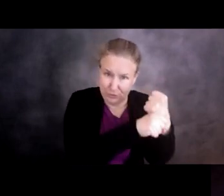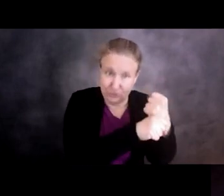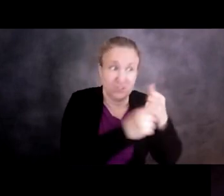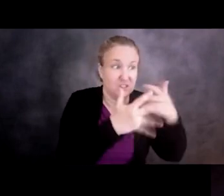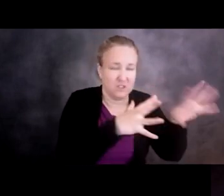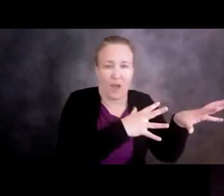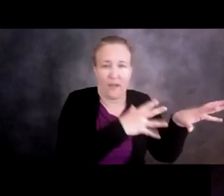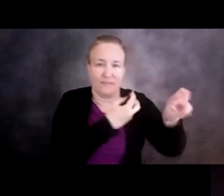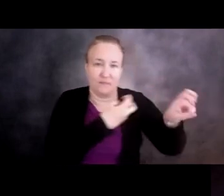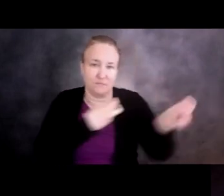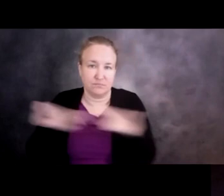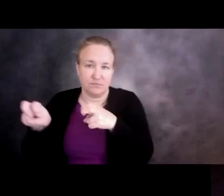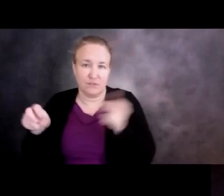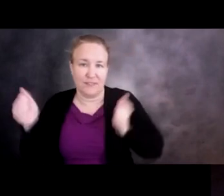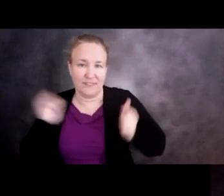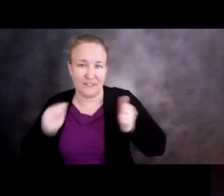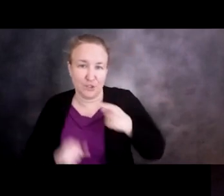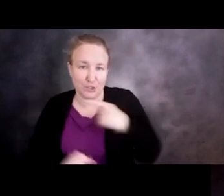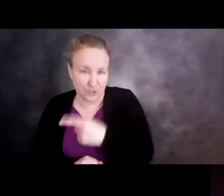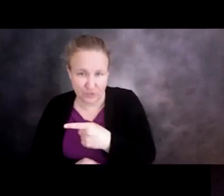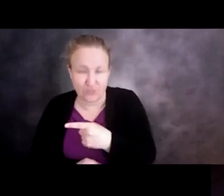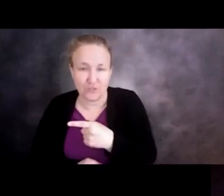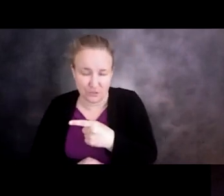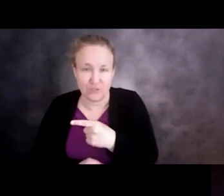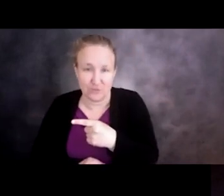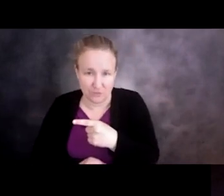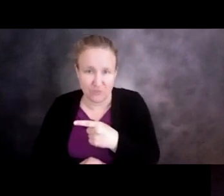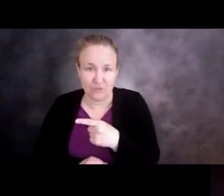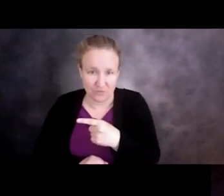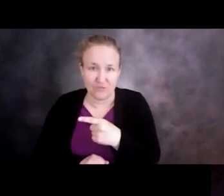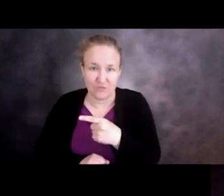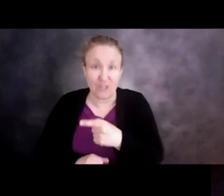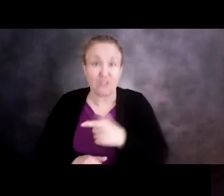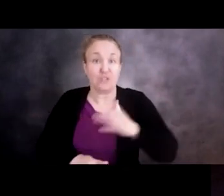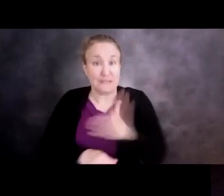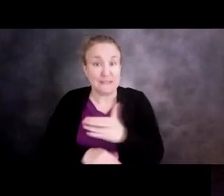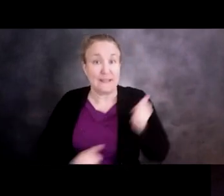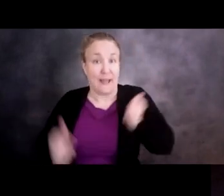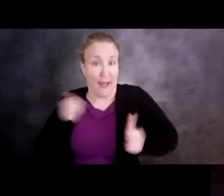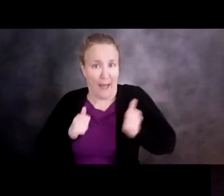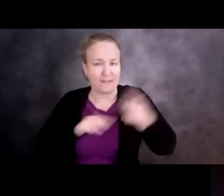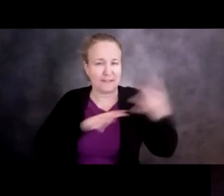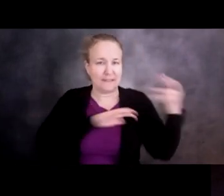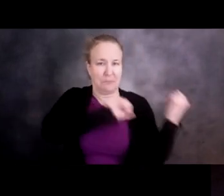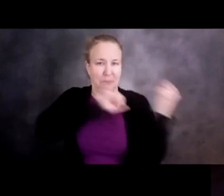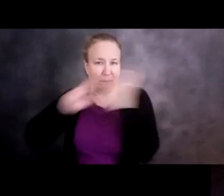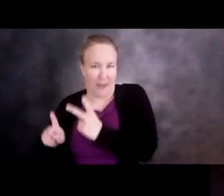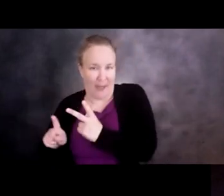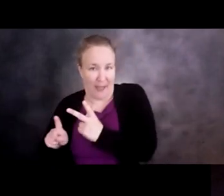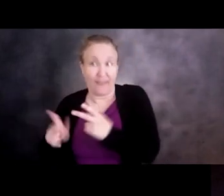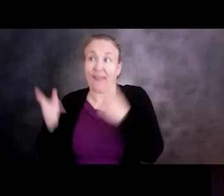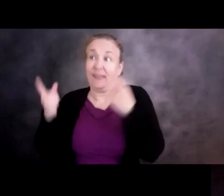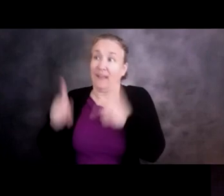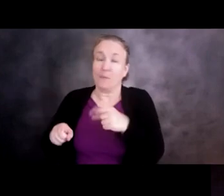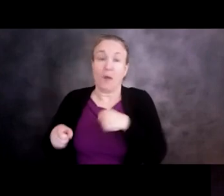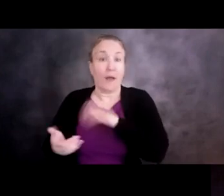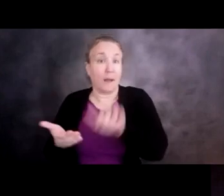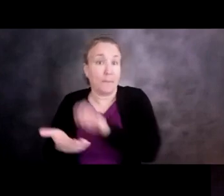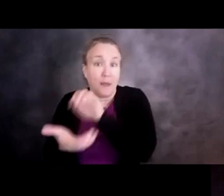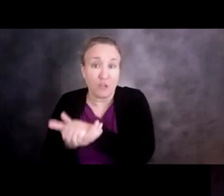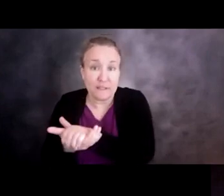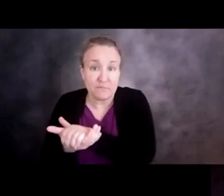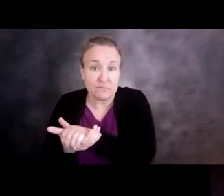to do theater. So I was able to go back to the singing and the acting. And then I got married,